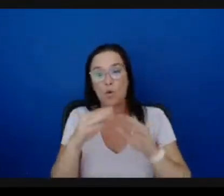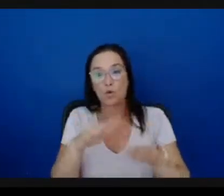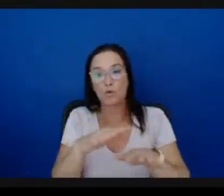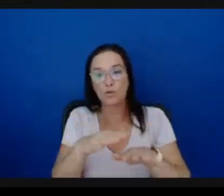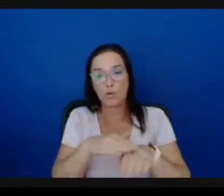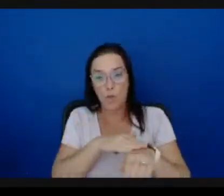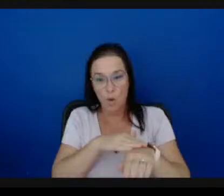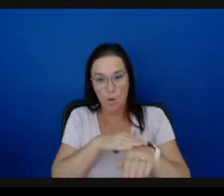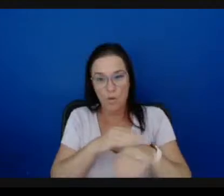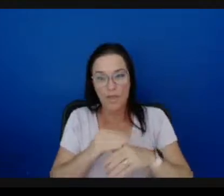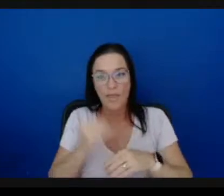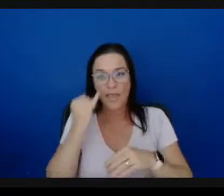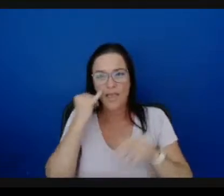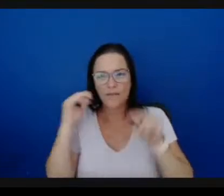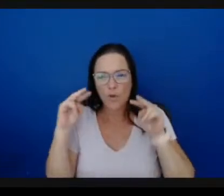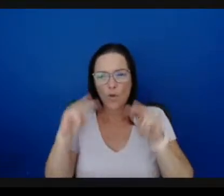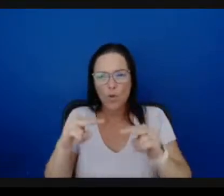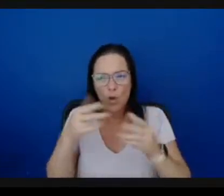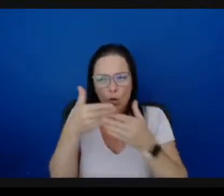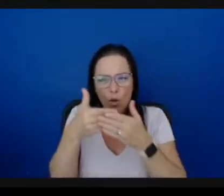A close view of the river.